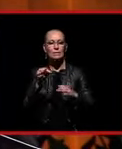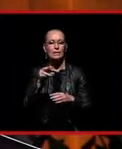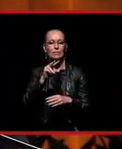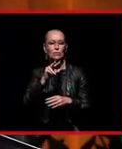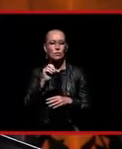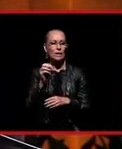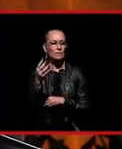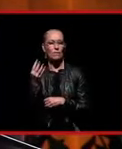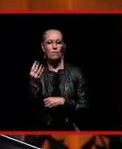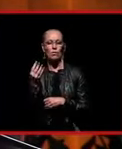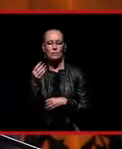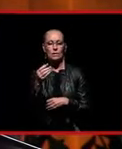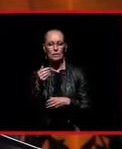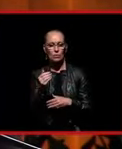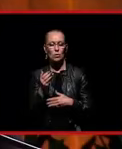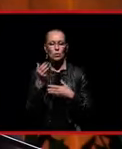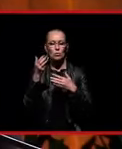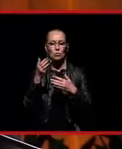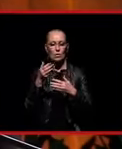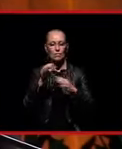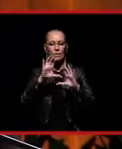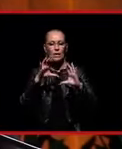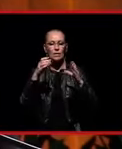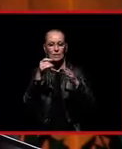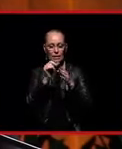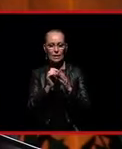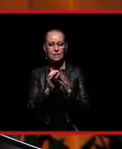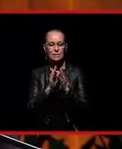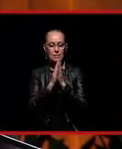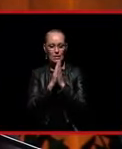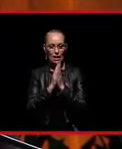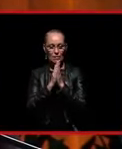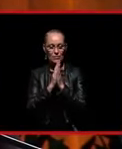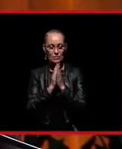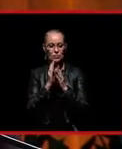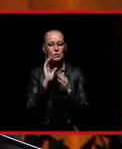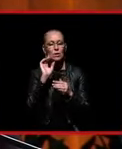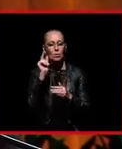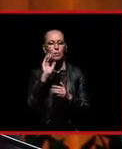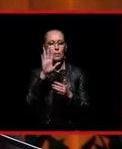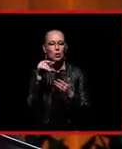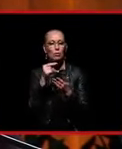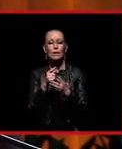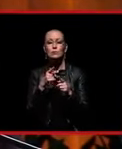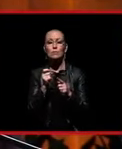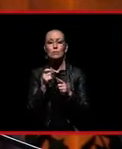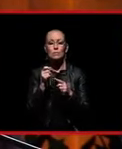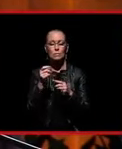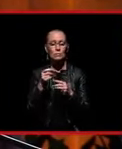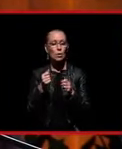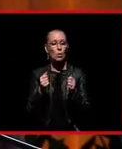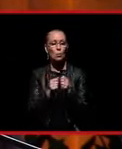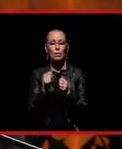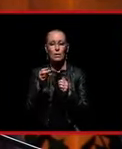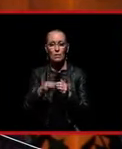invocation. Naysha will be graduating with high honors tonight from the Law Enforcement Criminal Justice